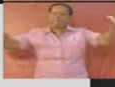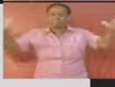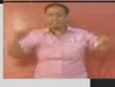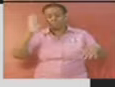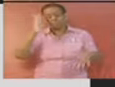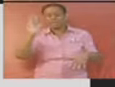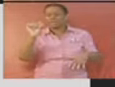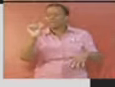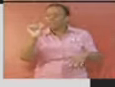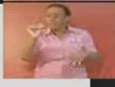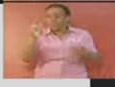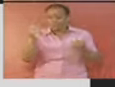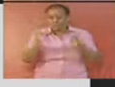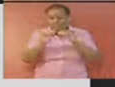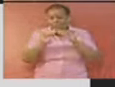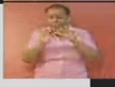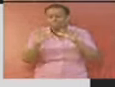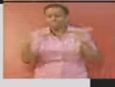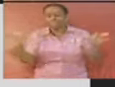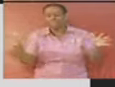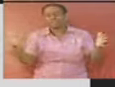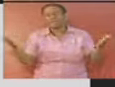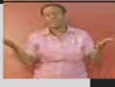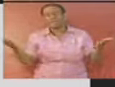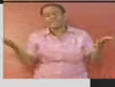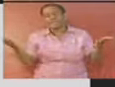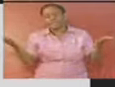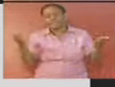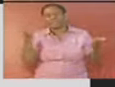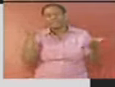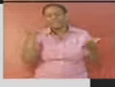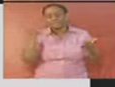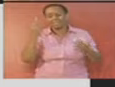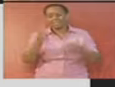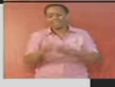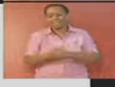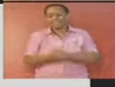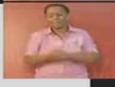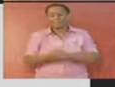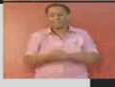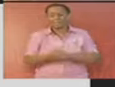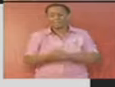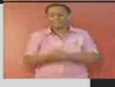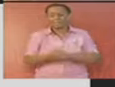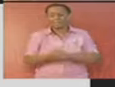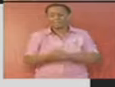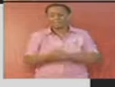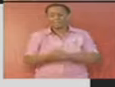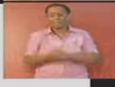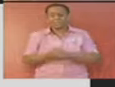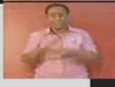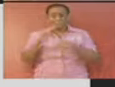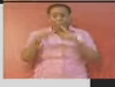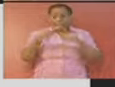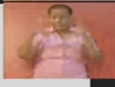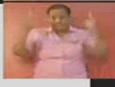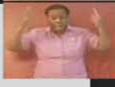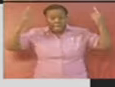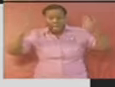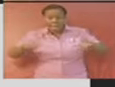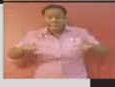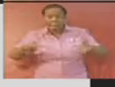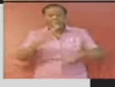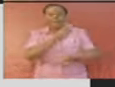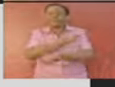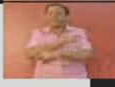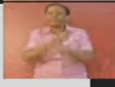an absolute wildfire which spreads. And when this spreads, our hospitals become